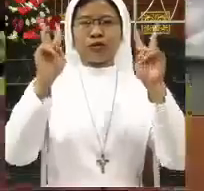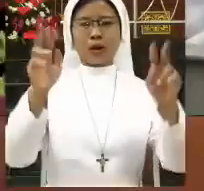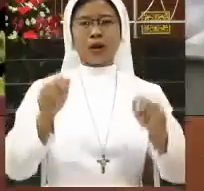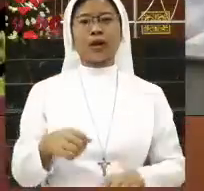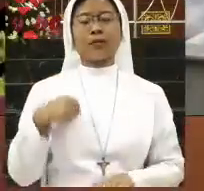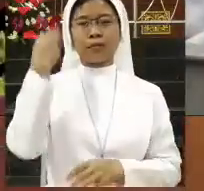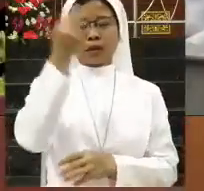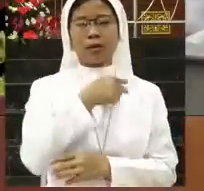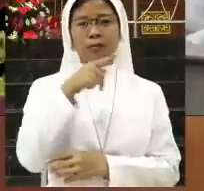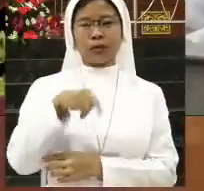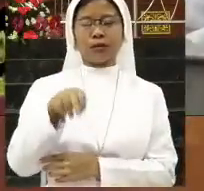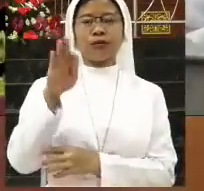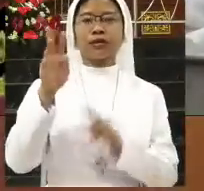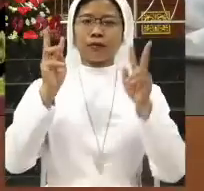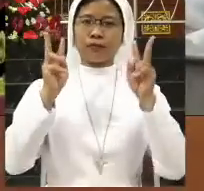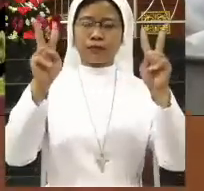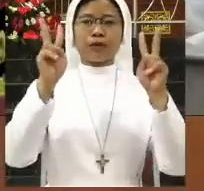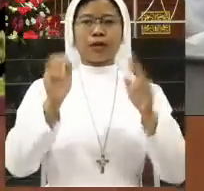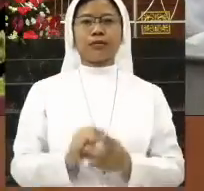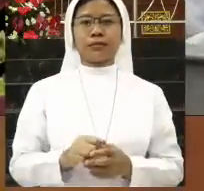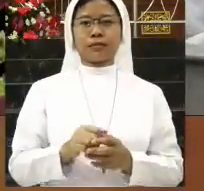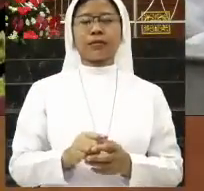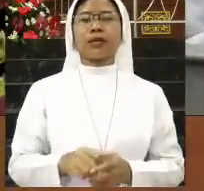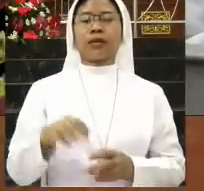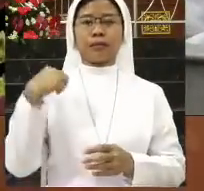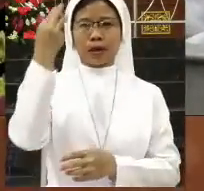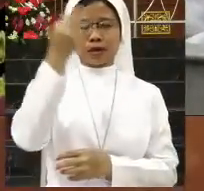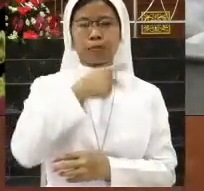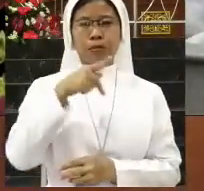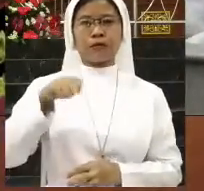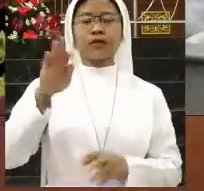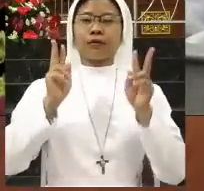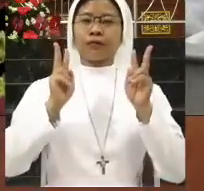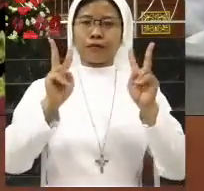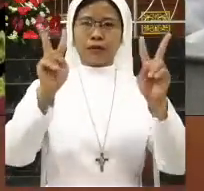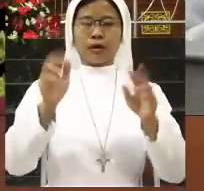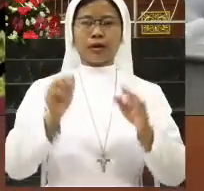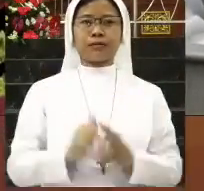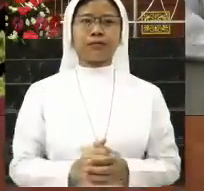Viva la Virgen! Viva la Virgen!